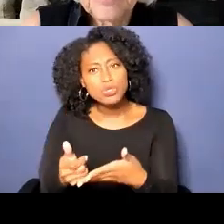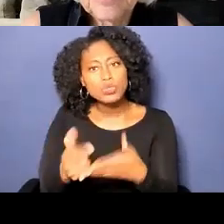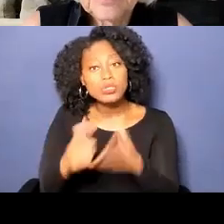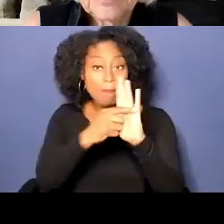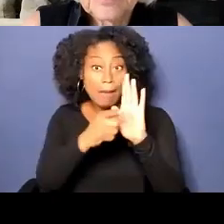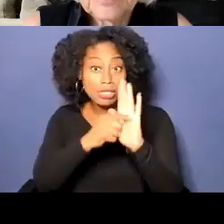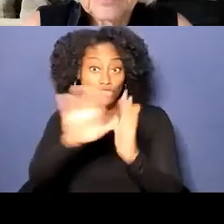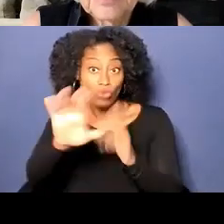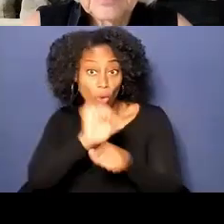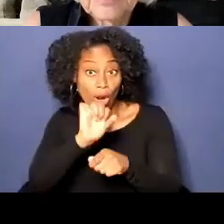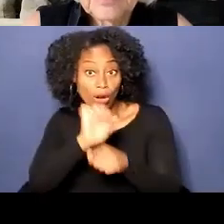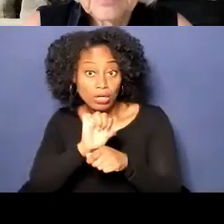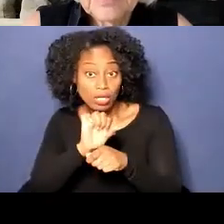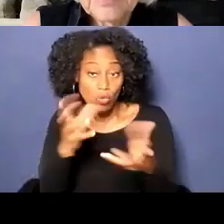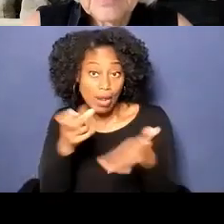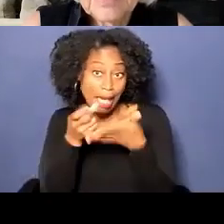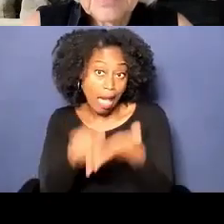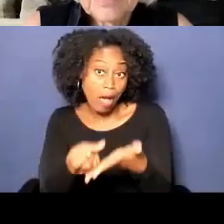and